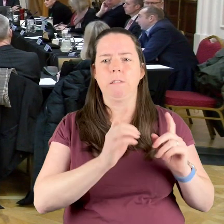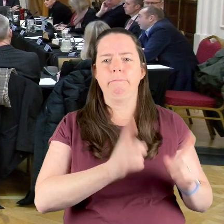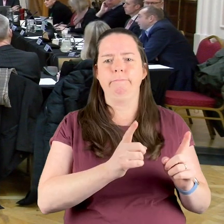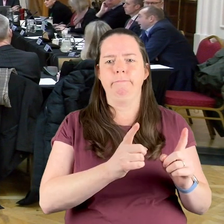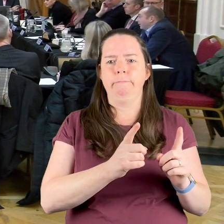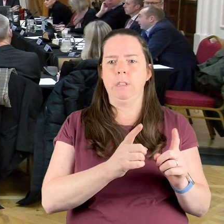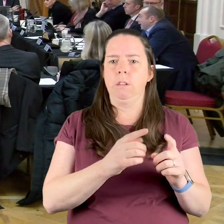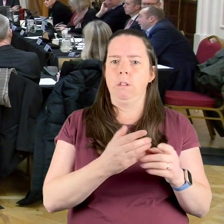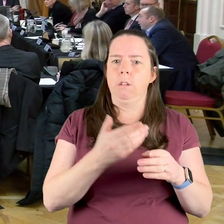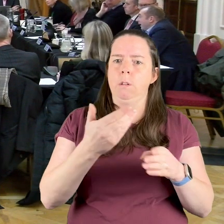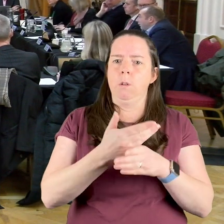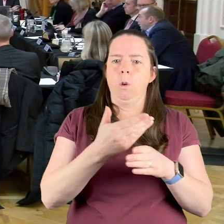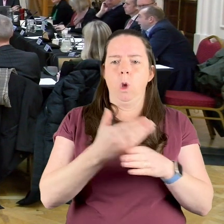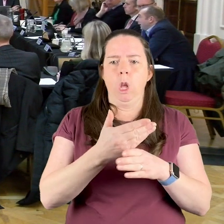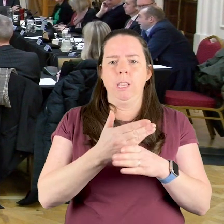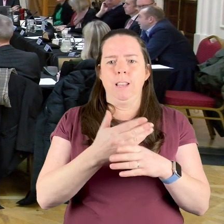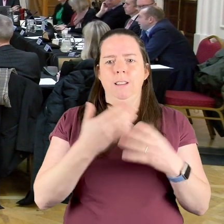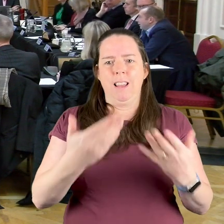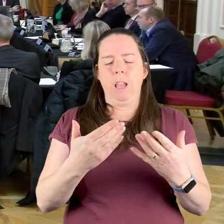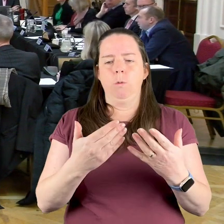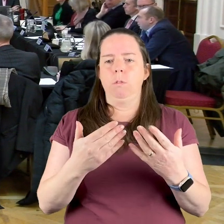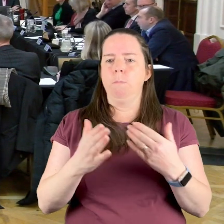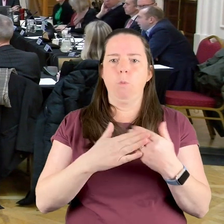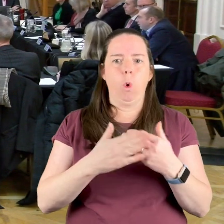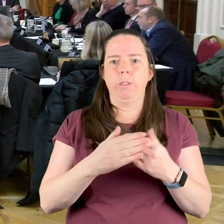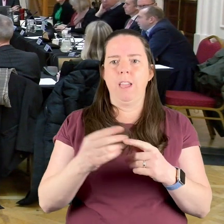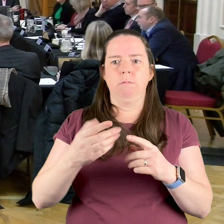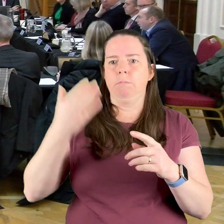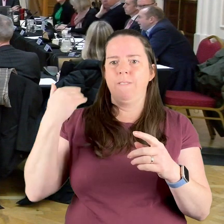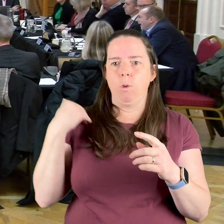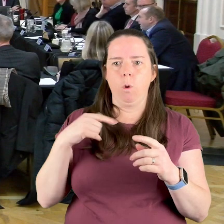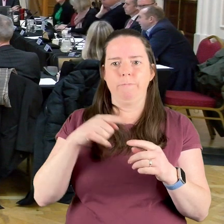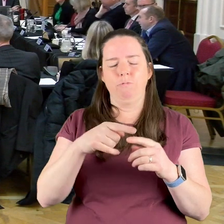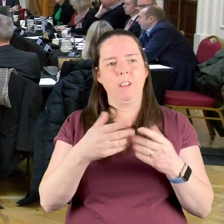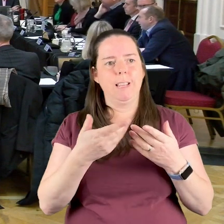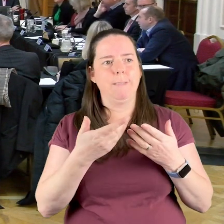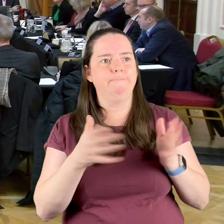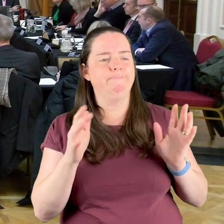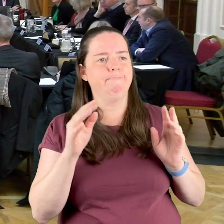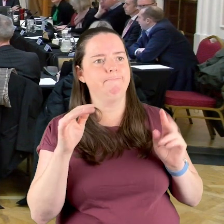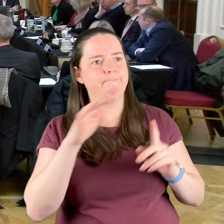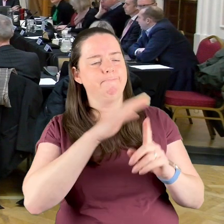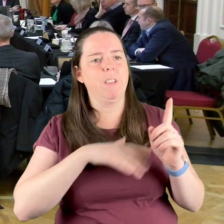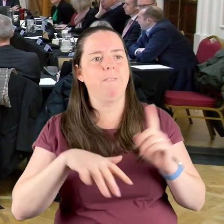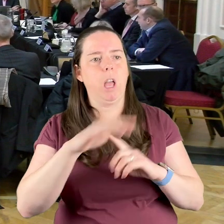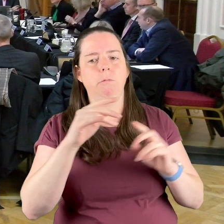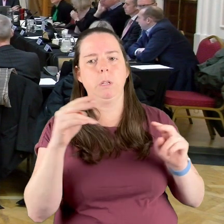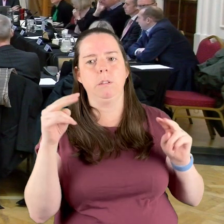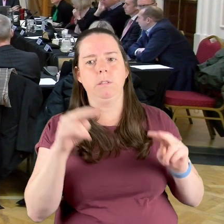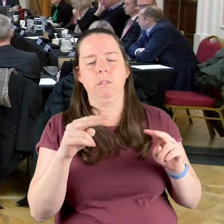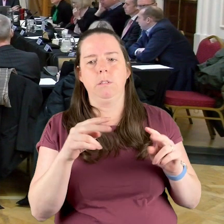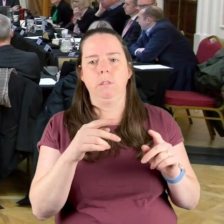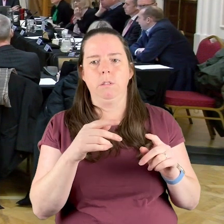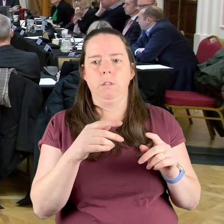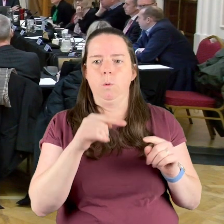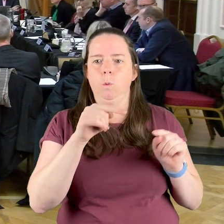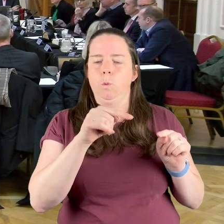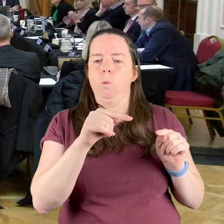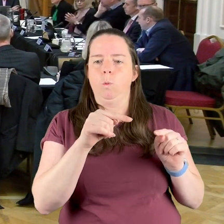to reflect the fact that they are now working in, more than any other time, that really